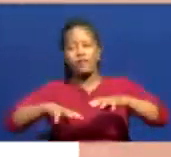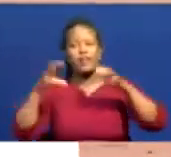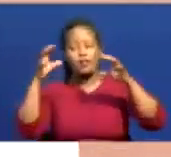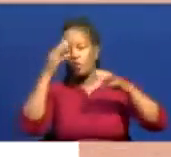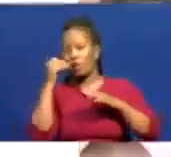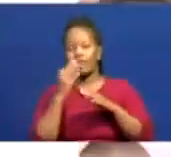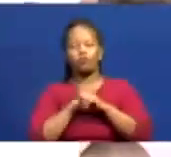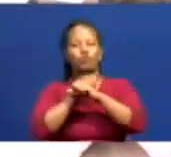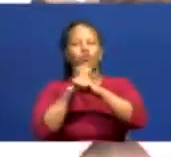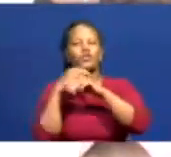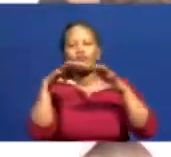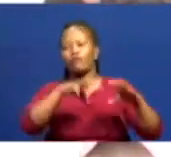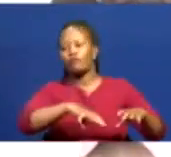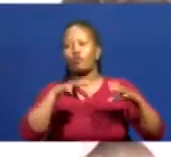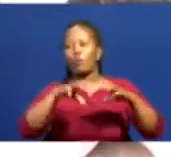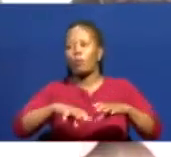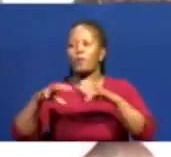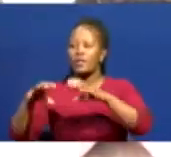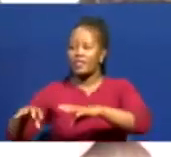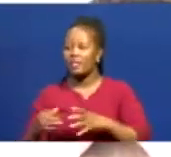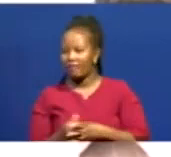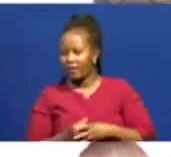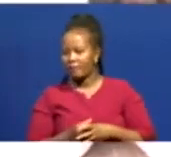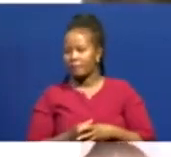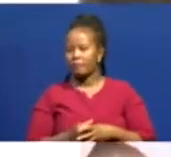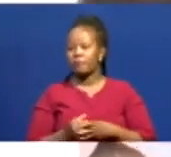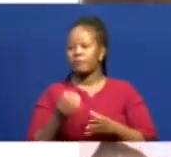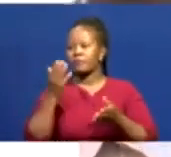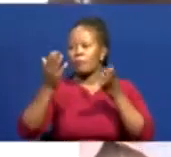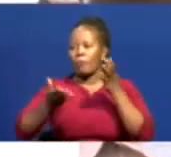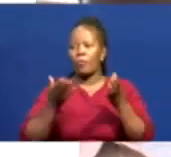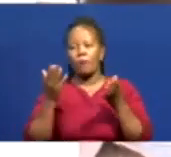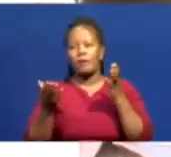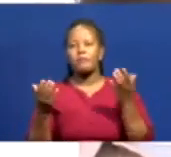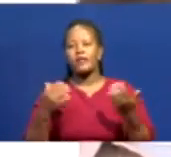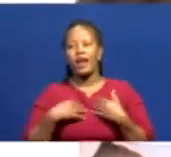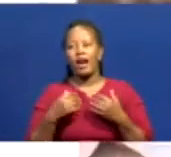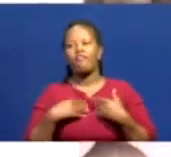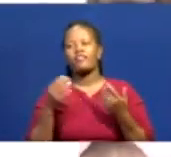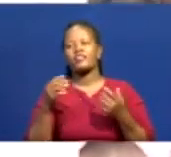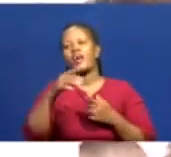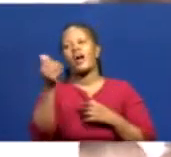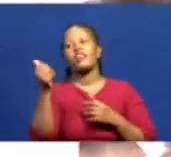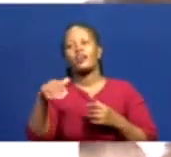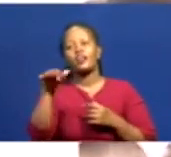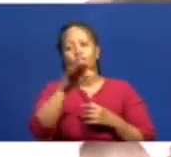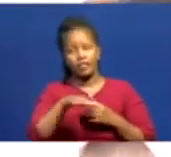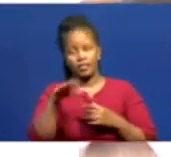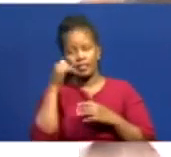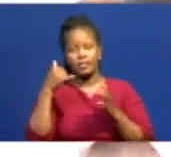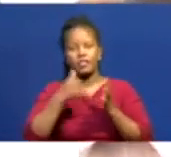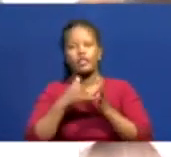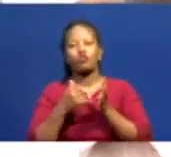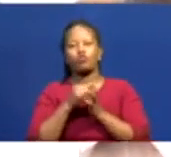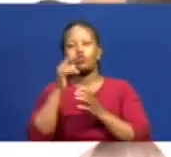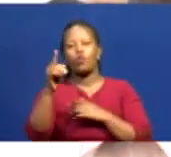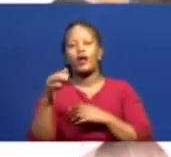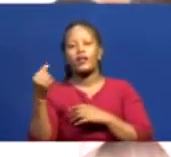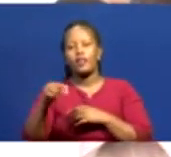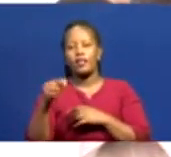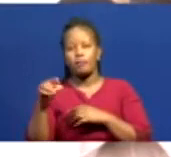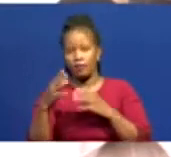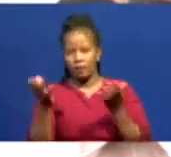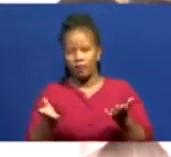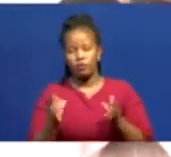suffer. Already in five of the wards in Fafi constituency, already one is becoming